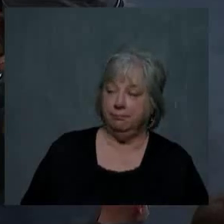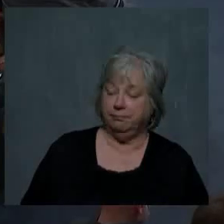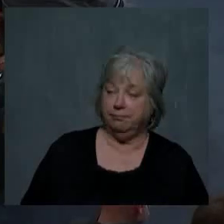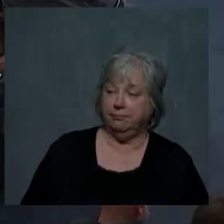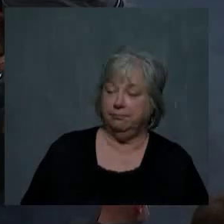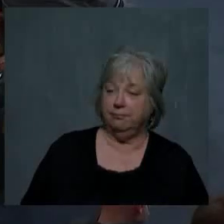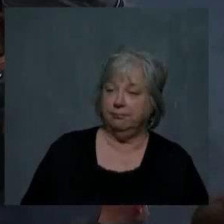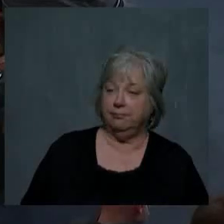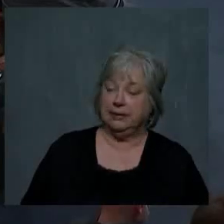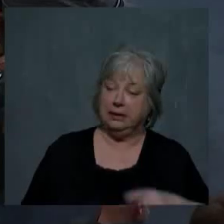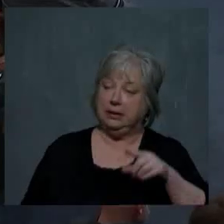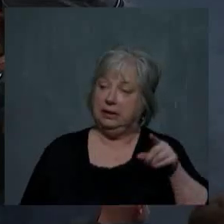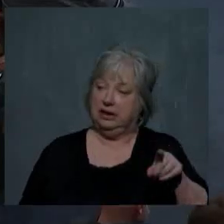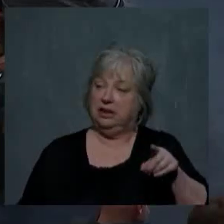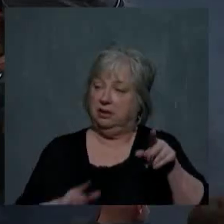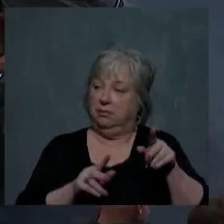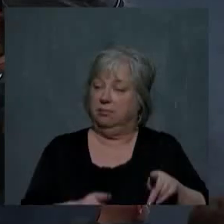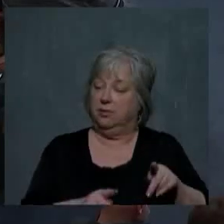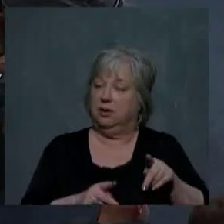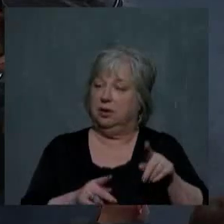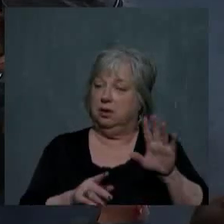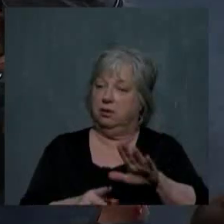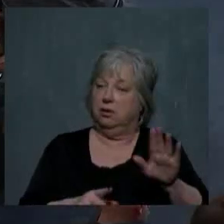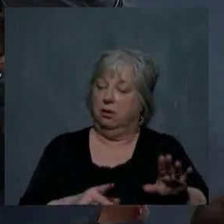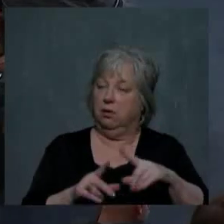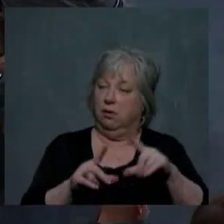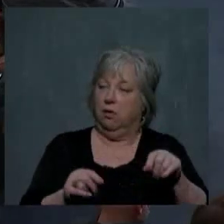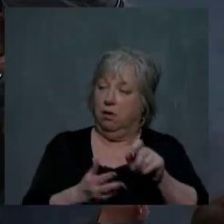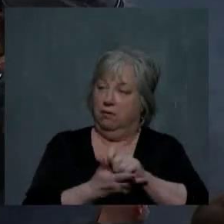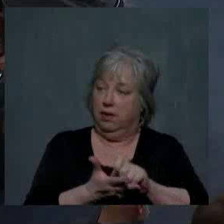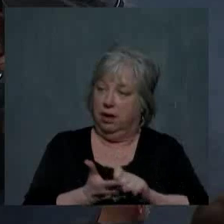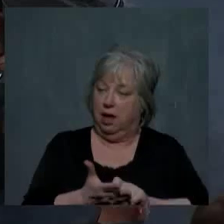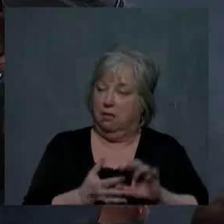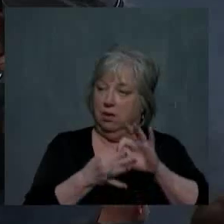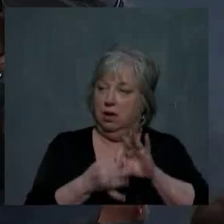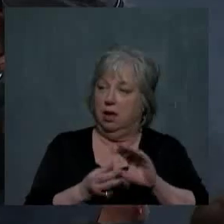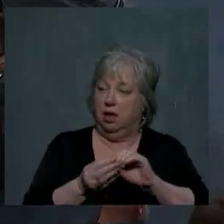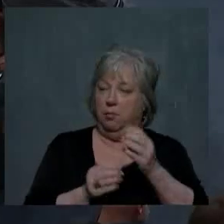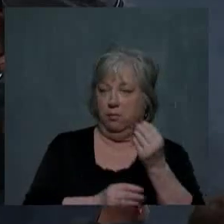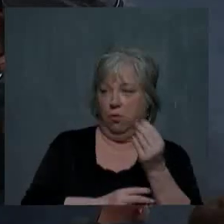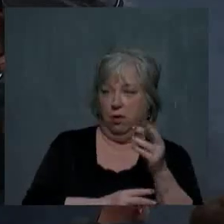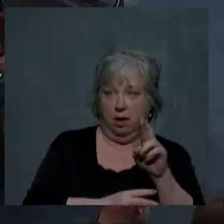this citizen fill out her card? I believe it was for item 14 on Rainwood.